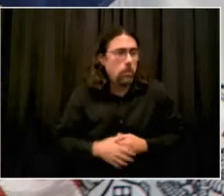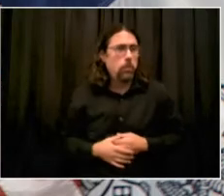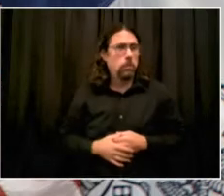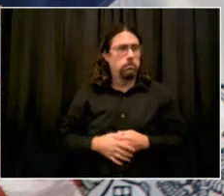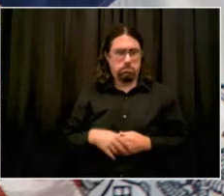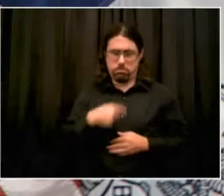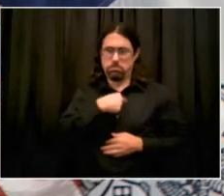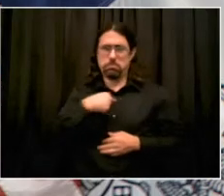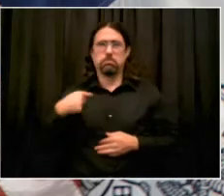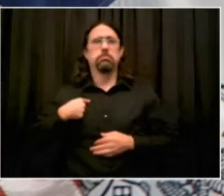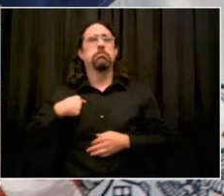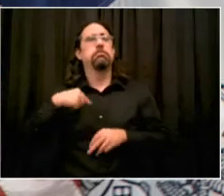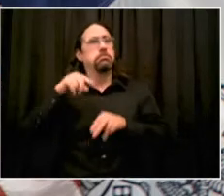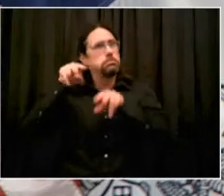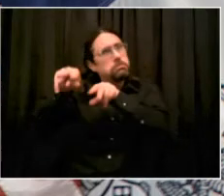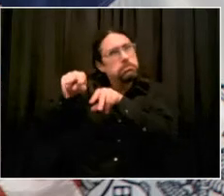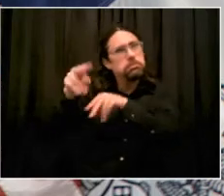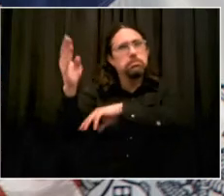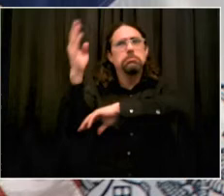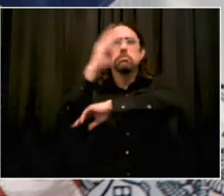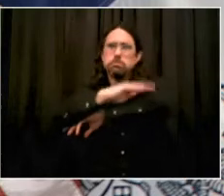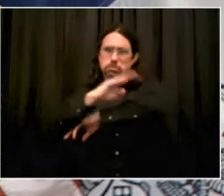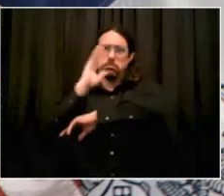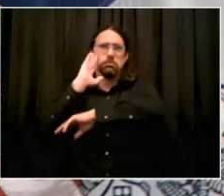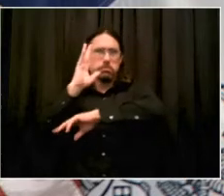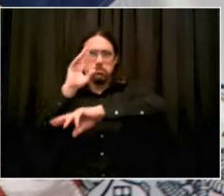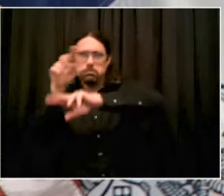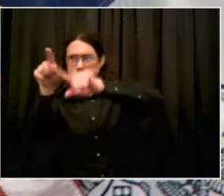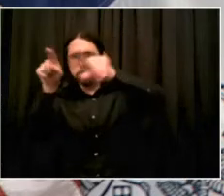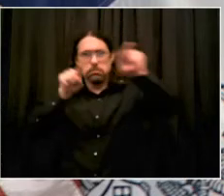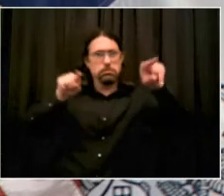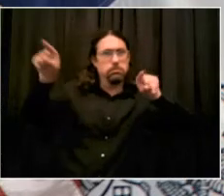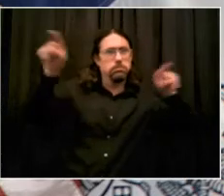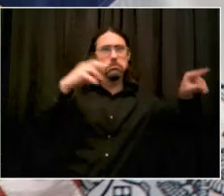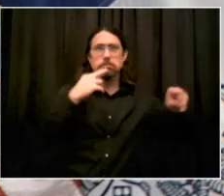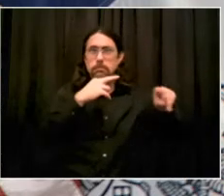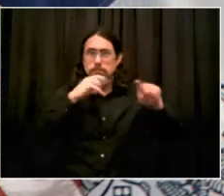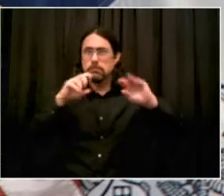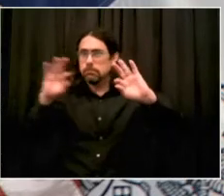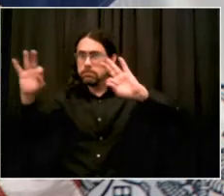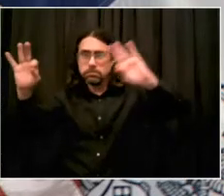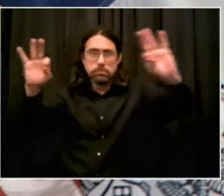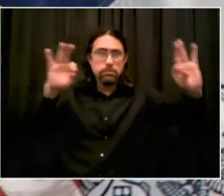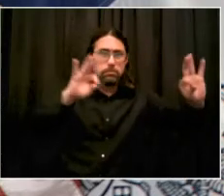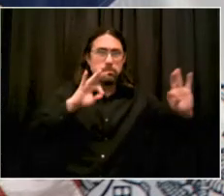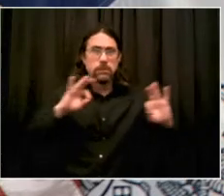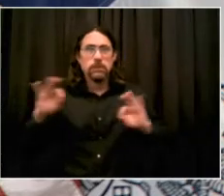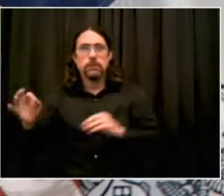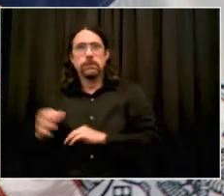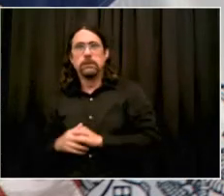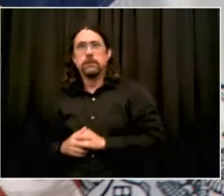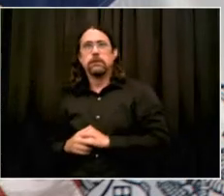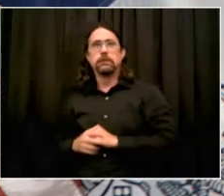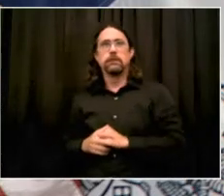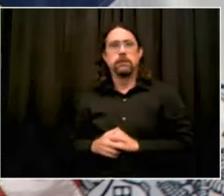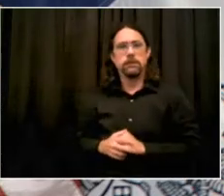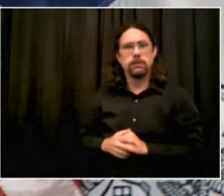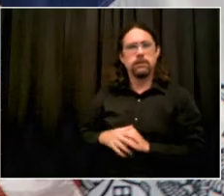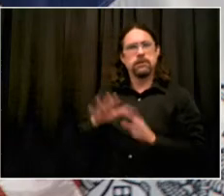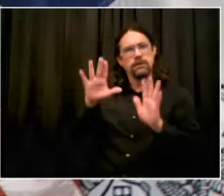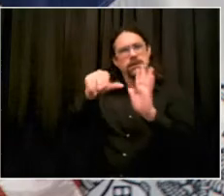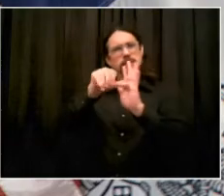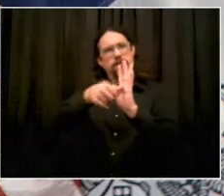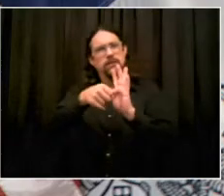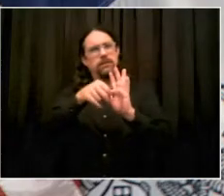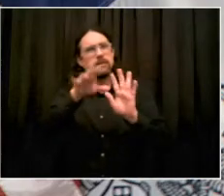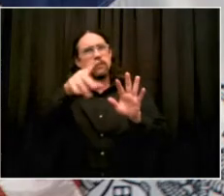a real aberrant reality in the 9 zip codes in terms of numbers versus the rest of the city. We have to take that into account. We did not